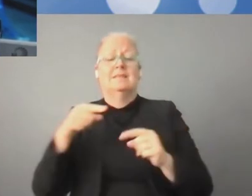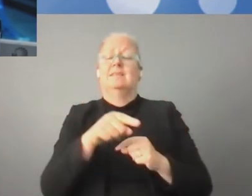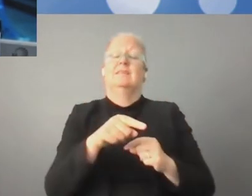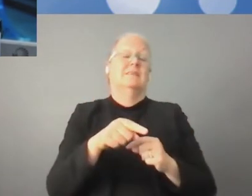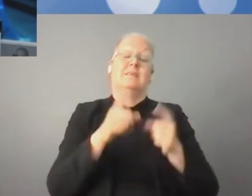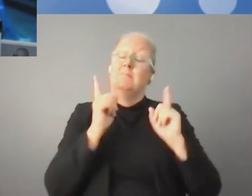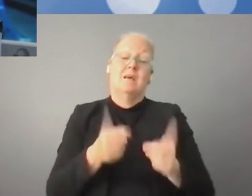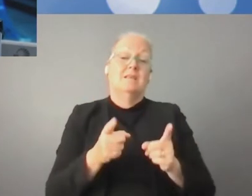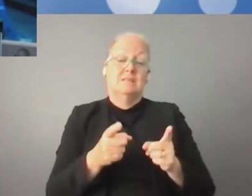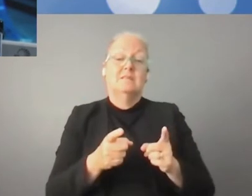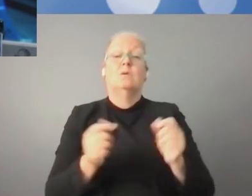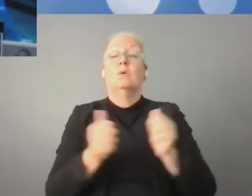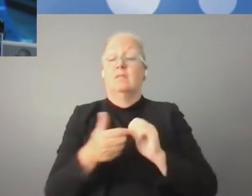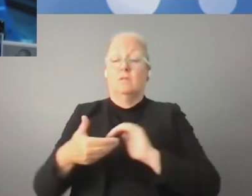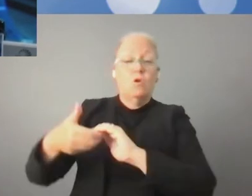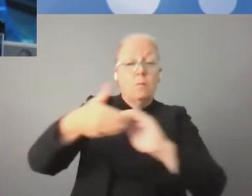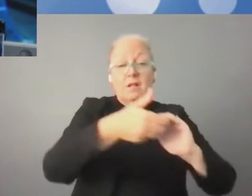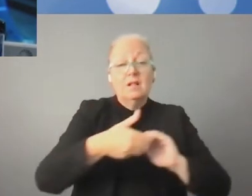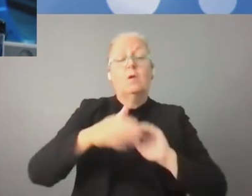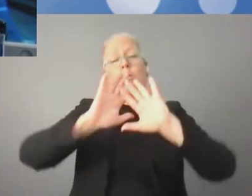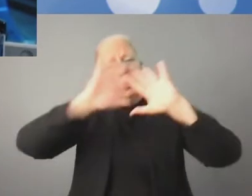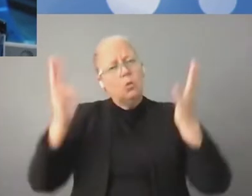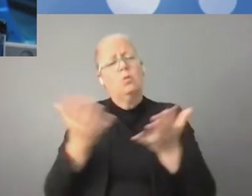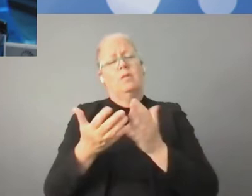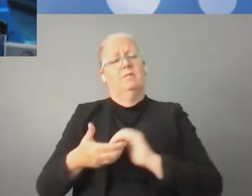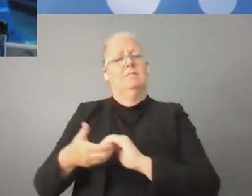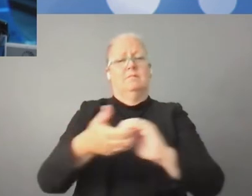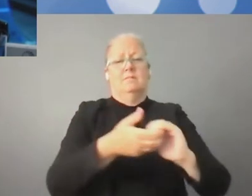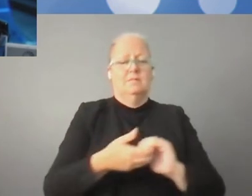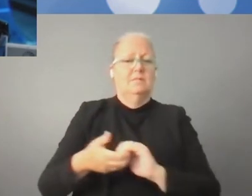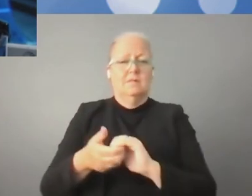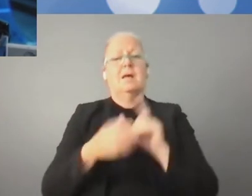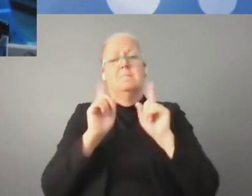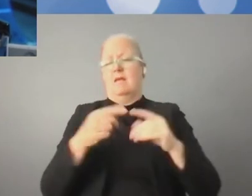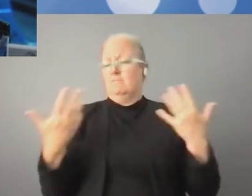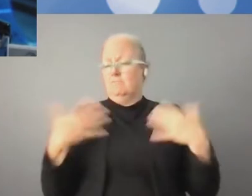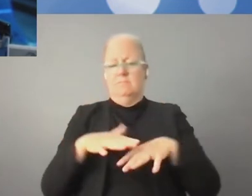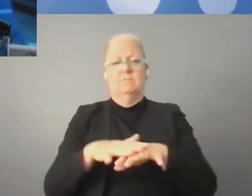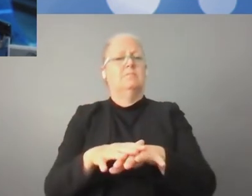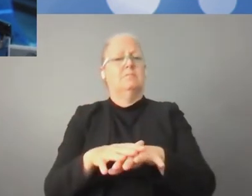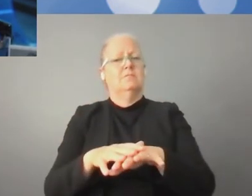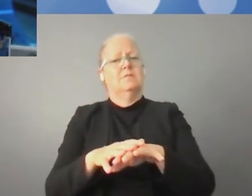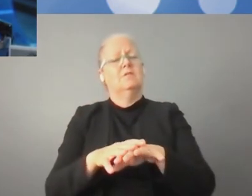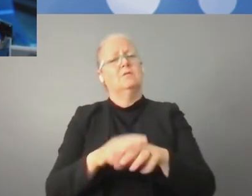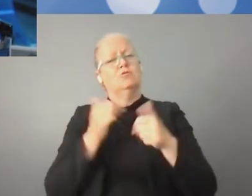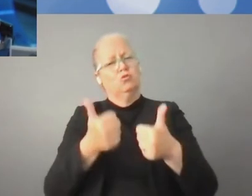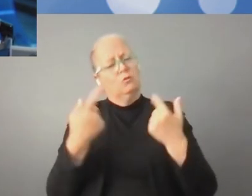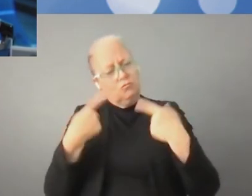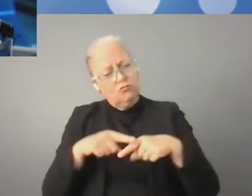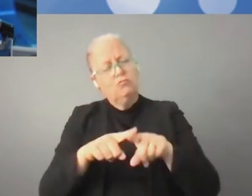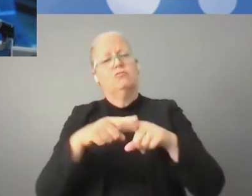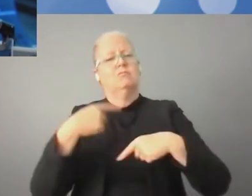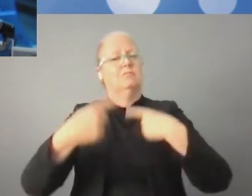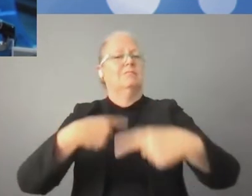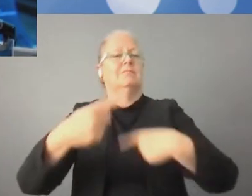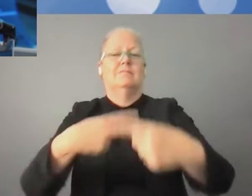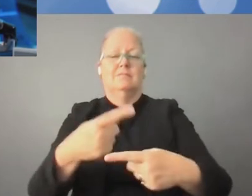cooperation on a global scale without the synergy of solutions and mostly importantly the development